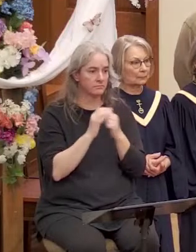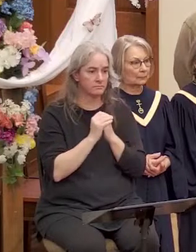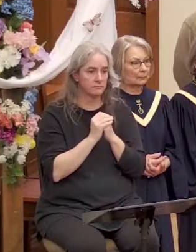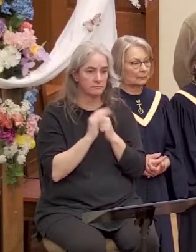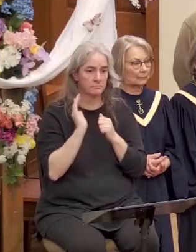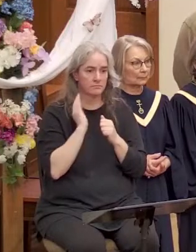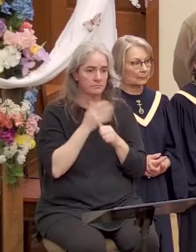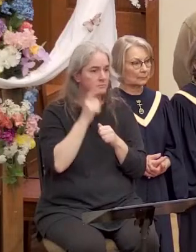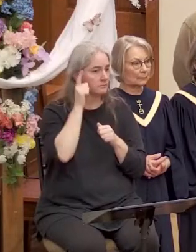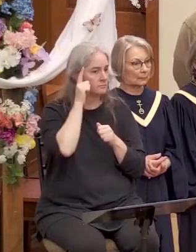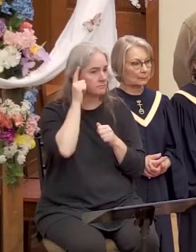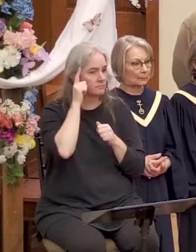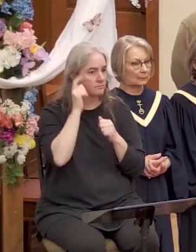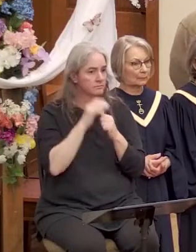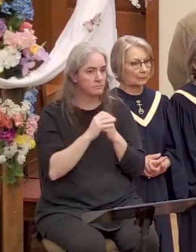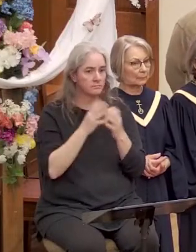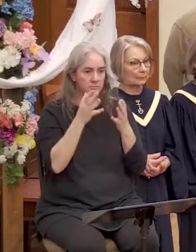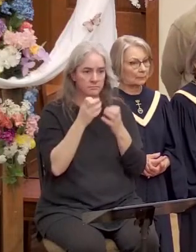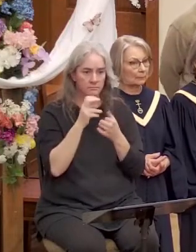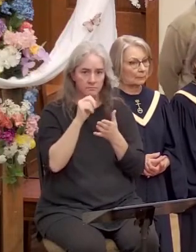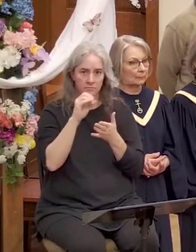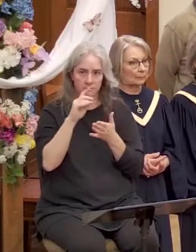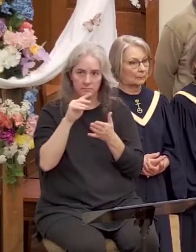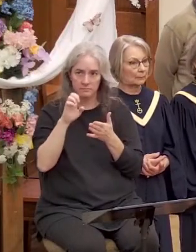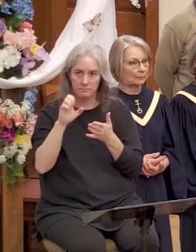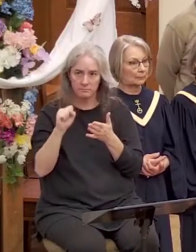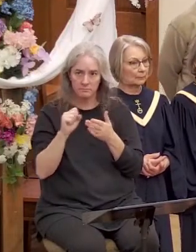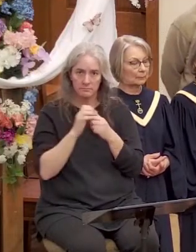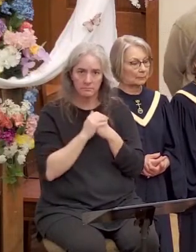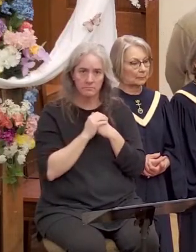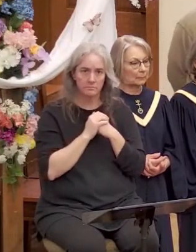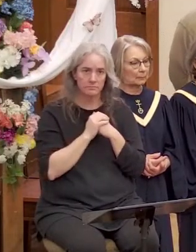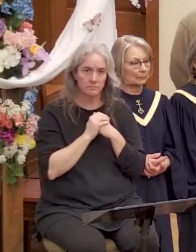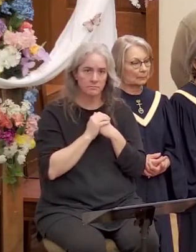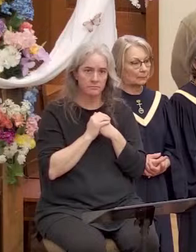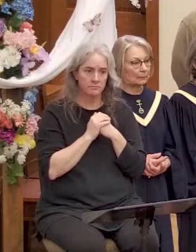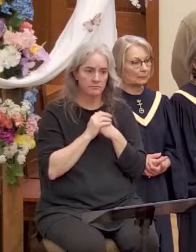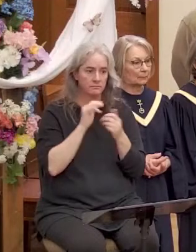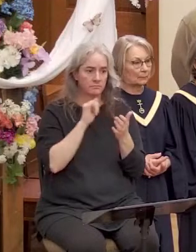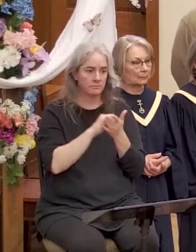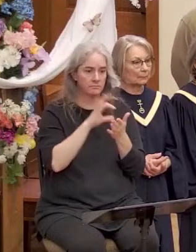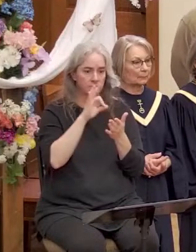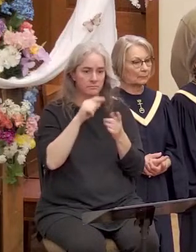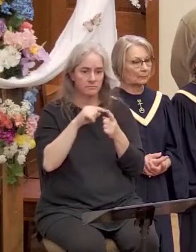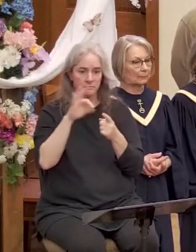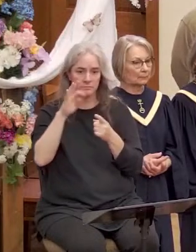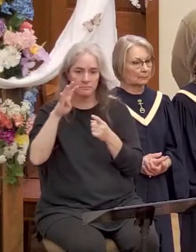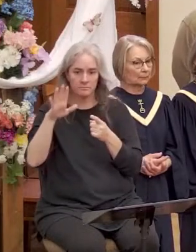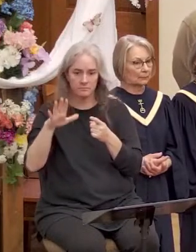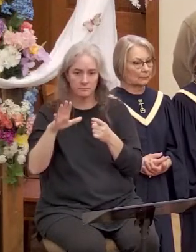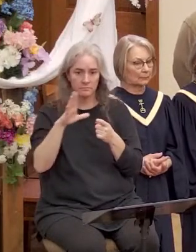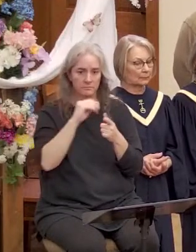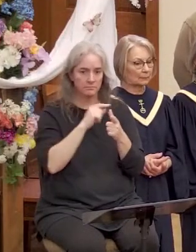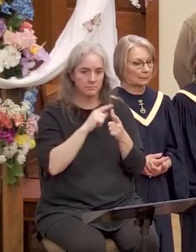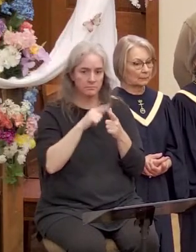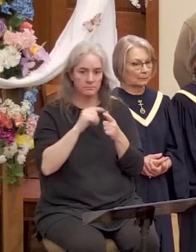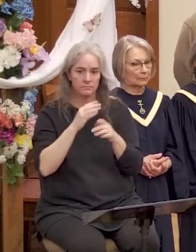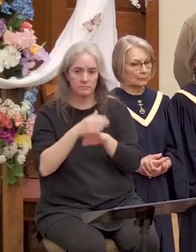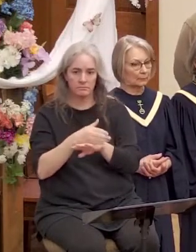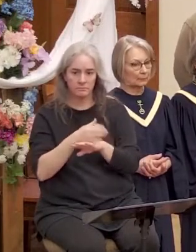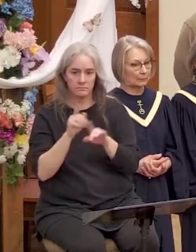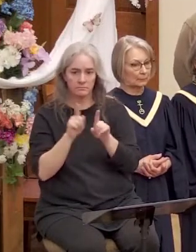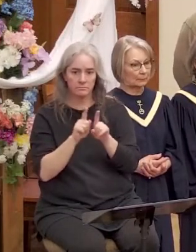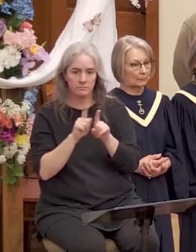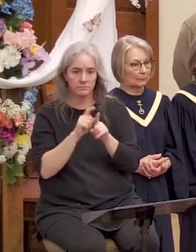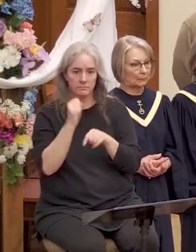going to listen, we're going to take notes, and that's the 9 to 9:45 before service, and then after service, same thing,